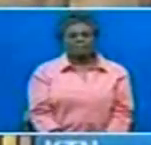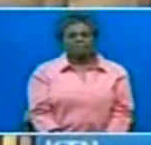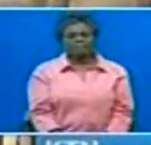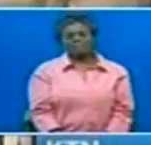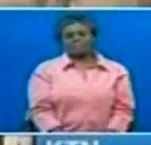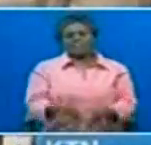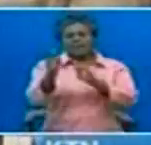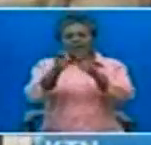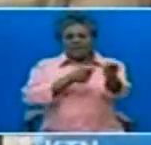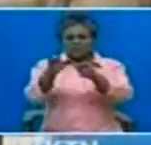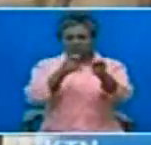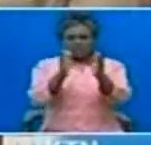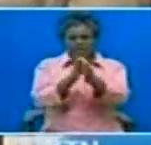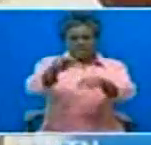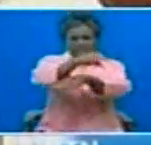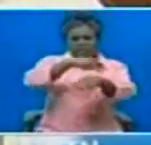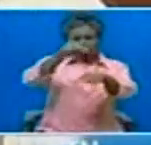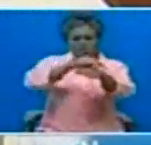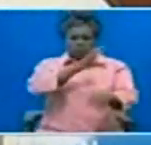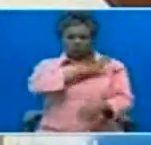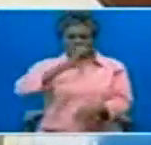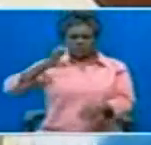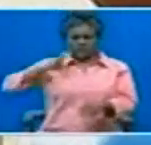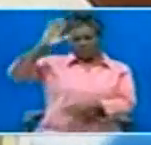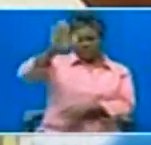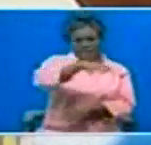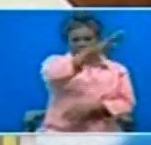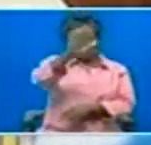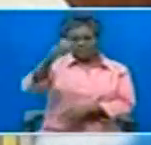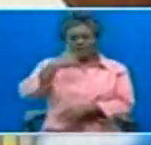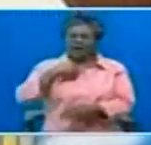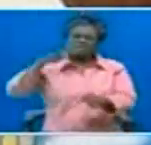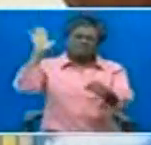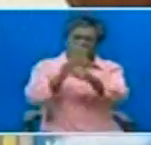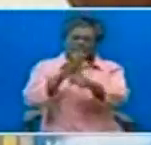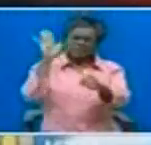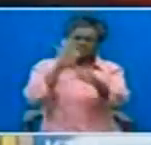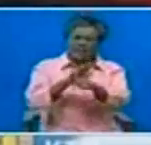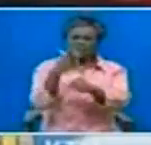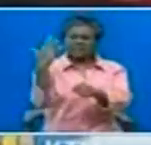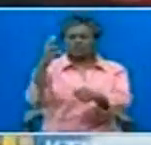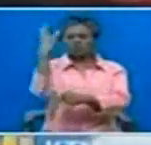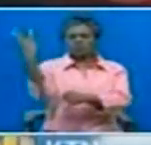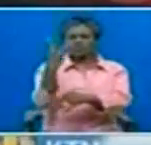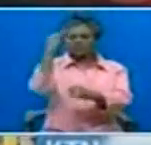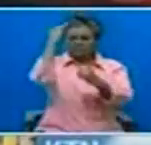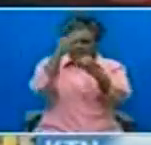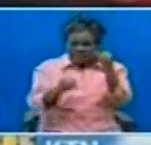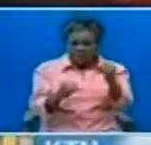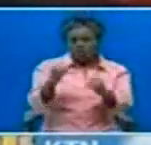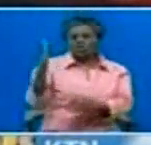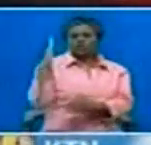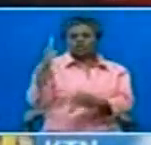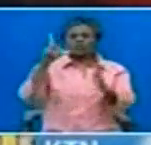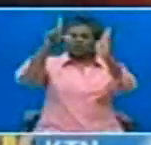The Administration and National Security Committee of the National Assembly had a lot on its plate Wednesday to finalize the Security